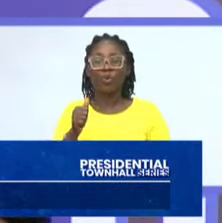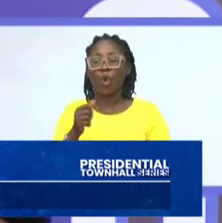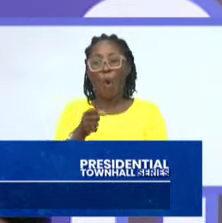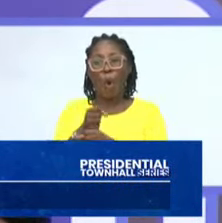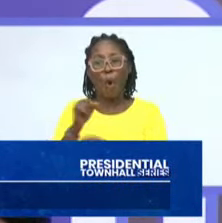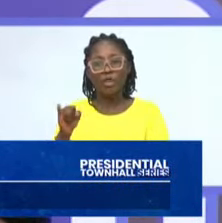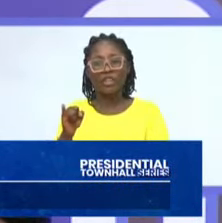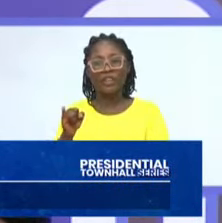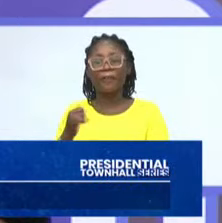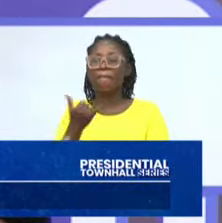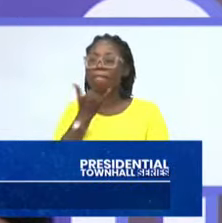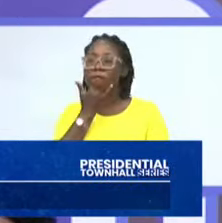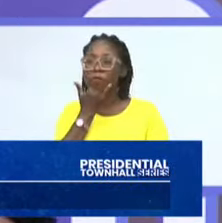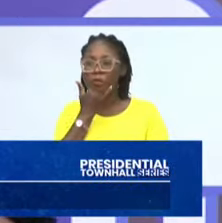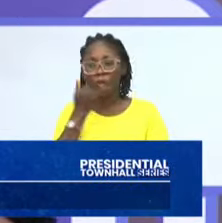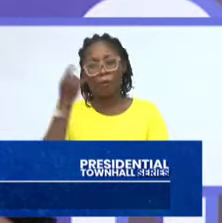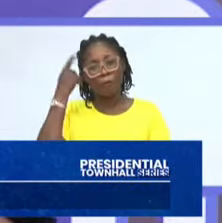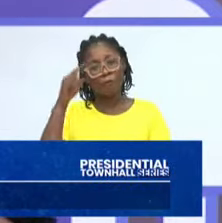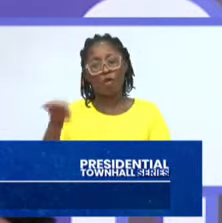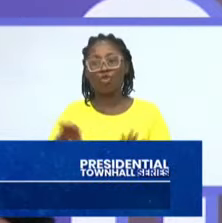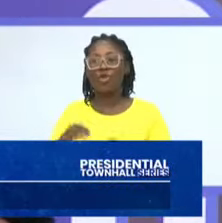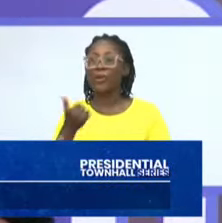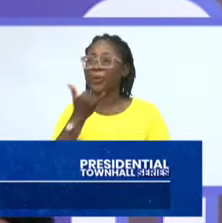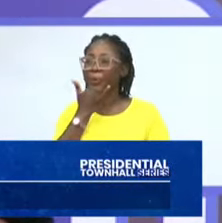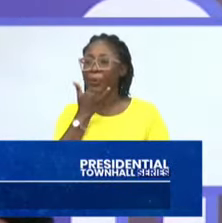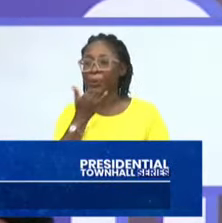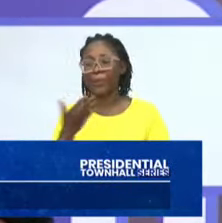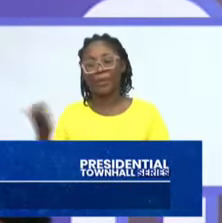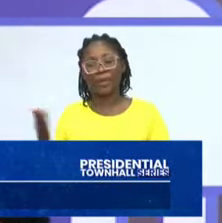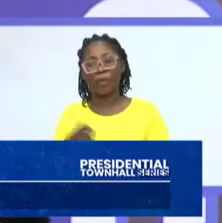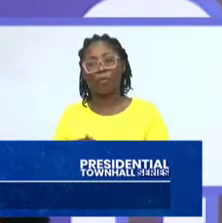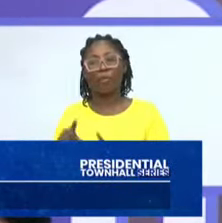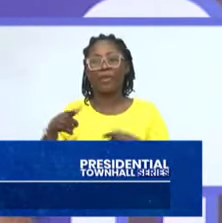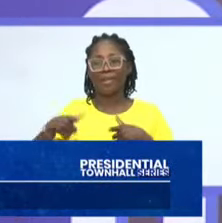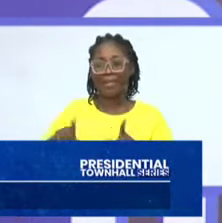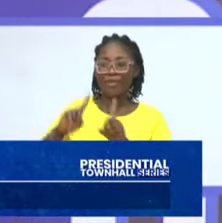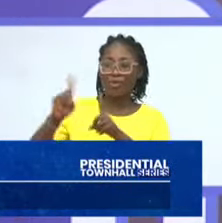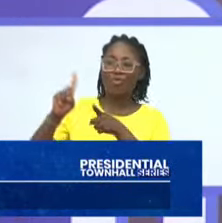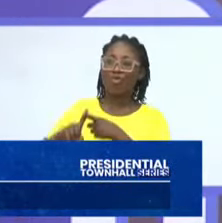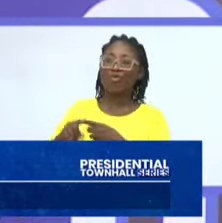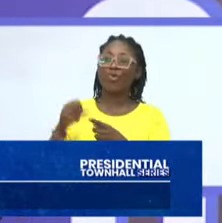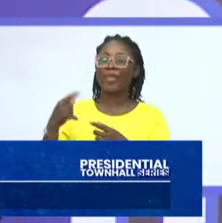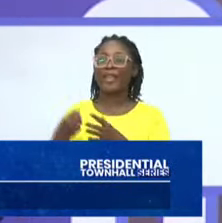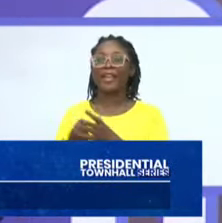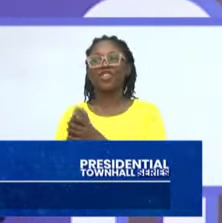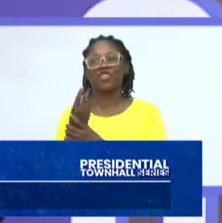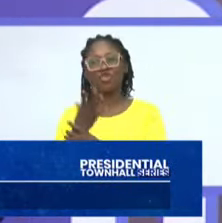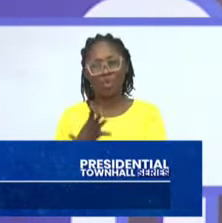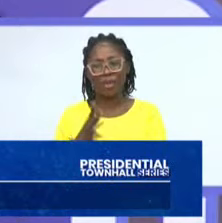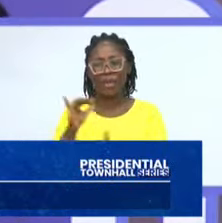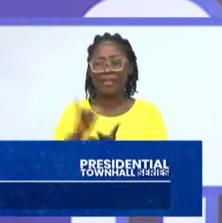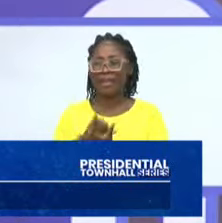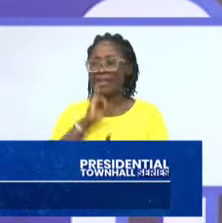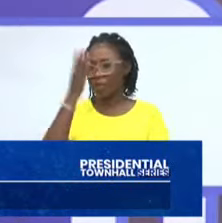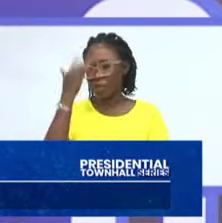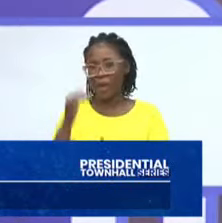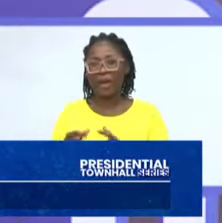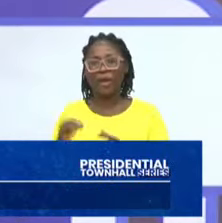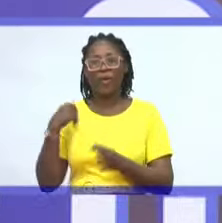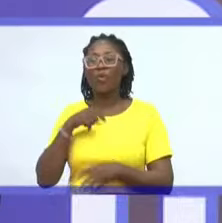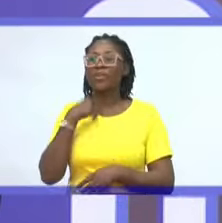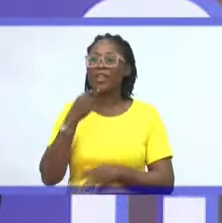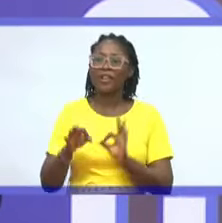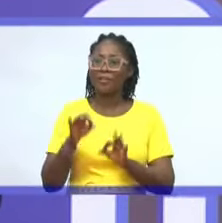I'm not holding fault for doing the wrong thing. But let's go to the source. That's why Daddy said, if you